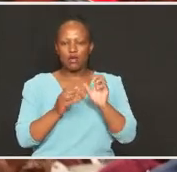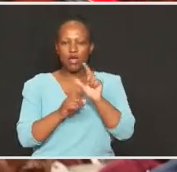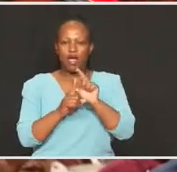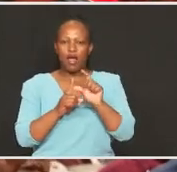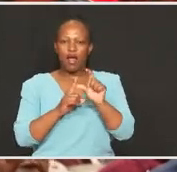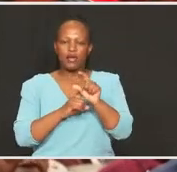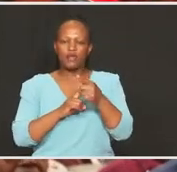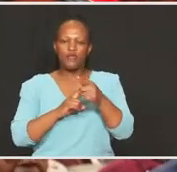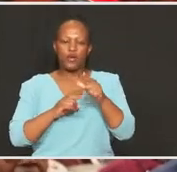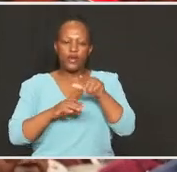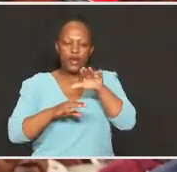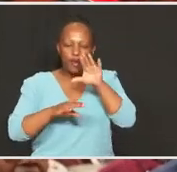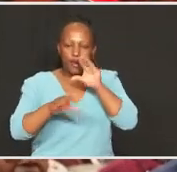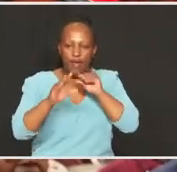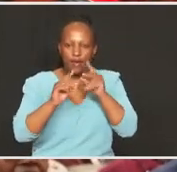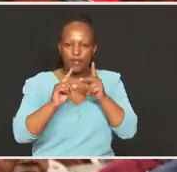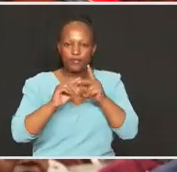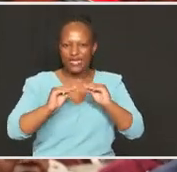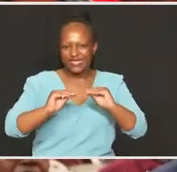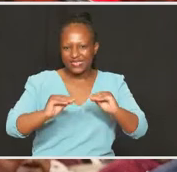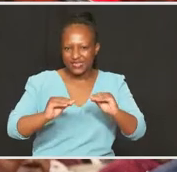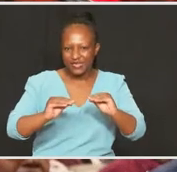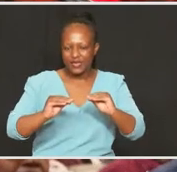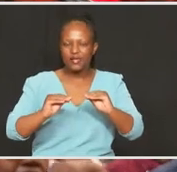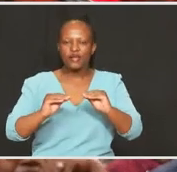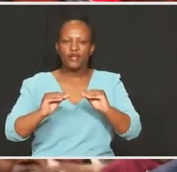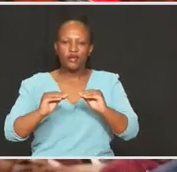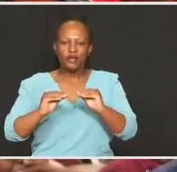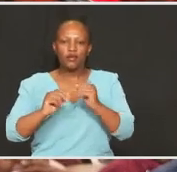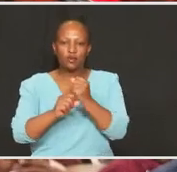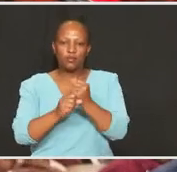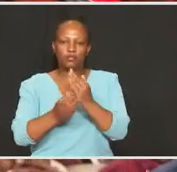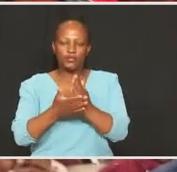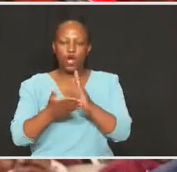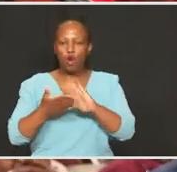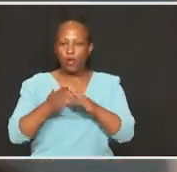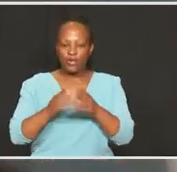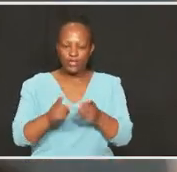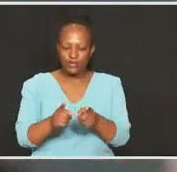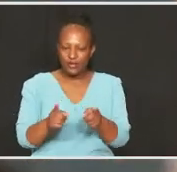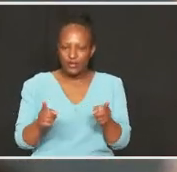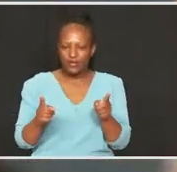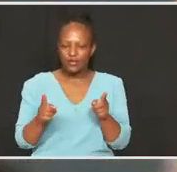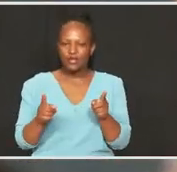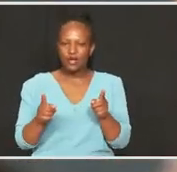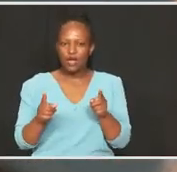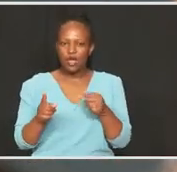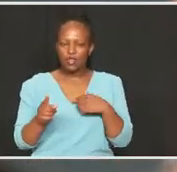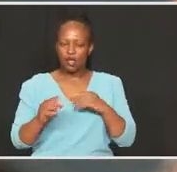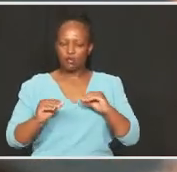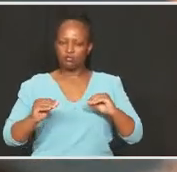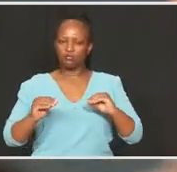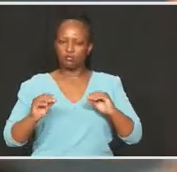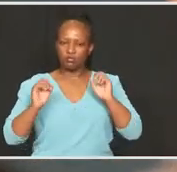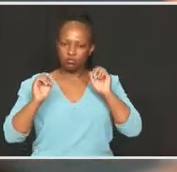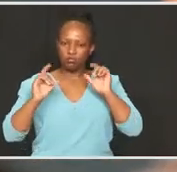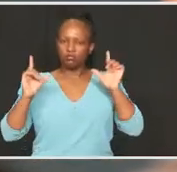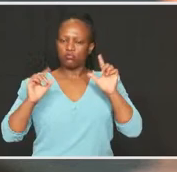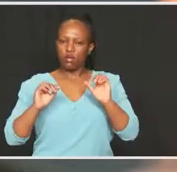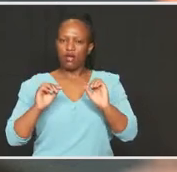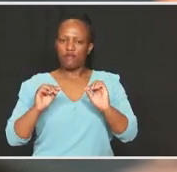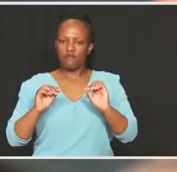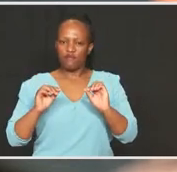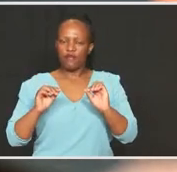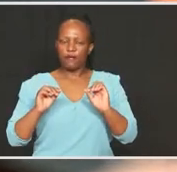and then as such we must make sure that the community is also conscient ties in participating